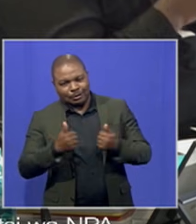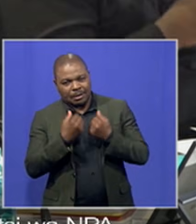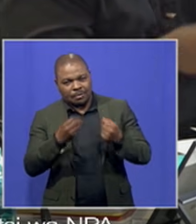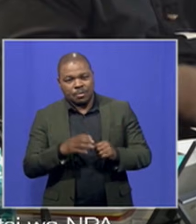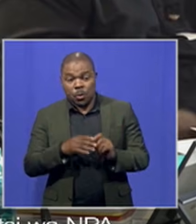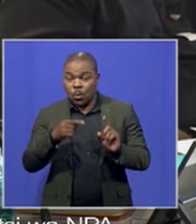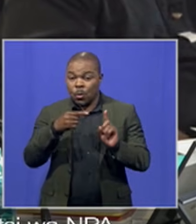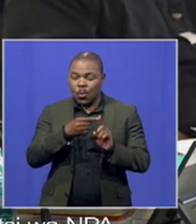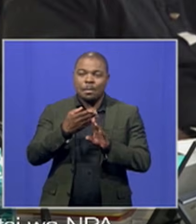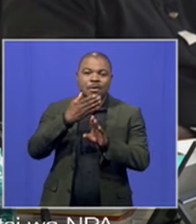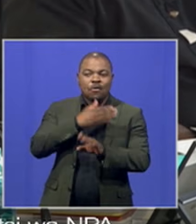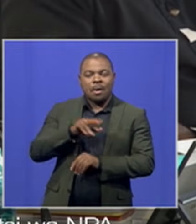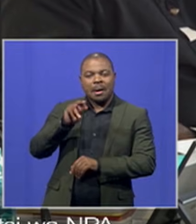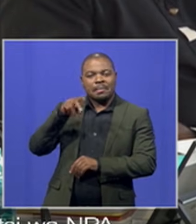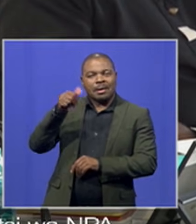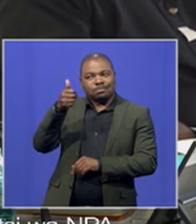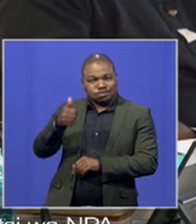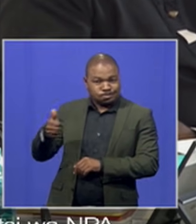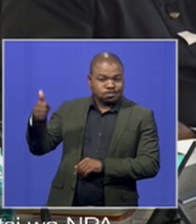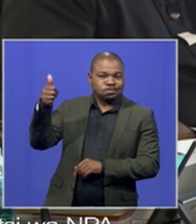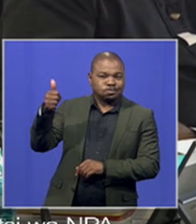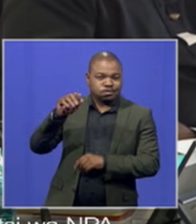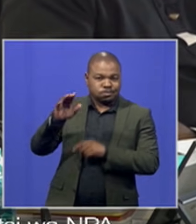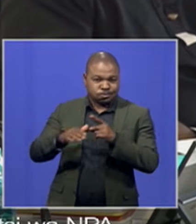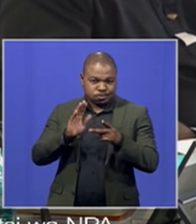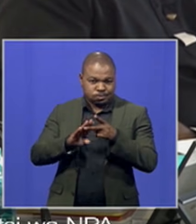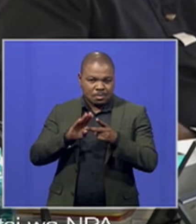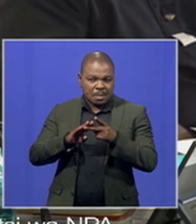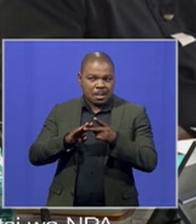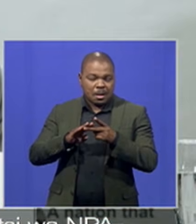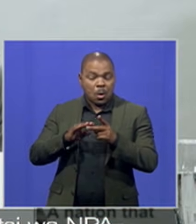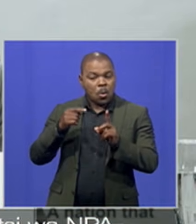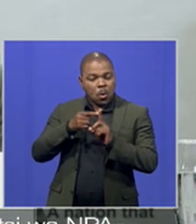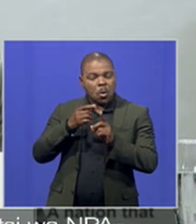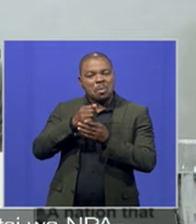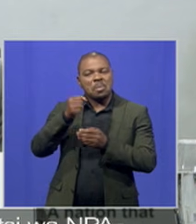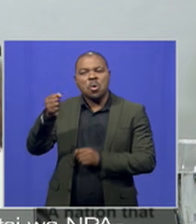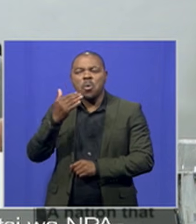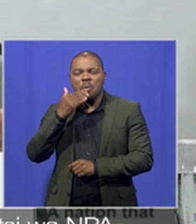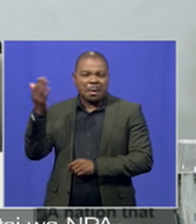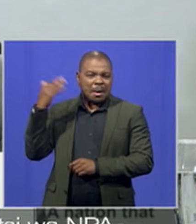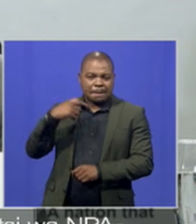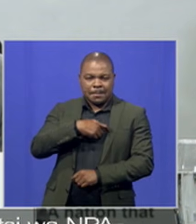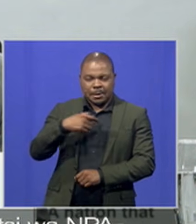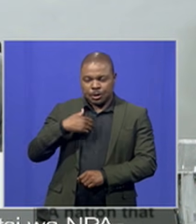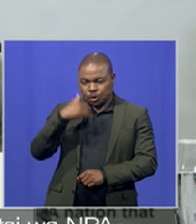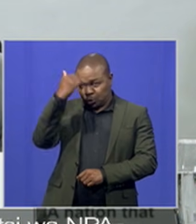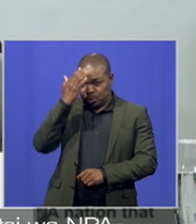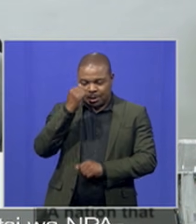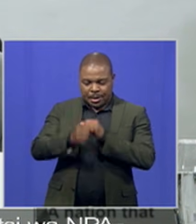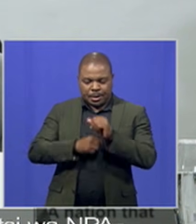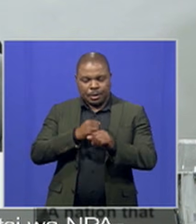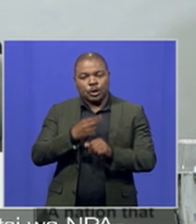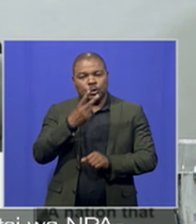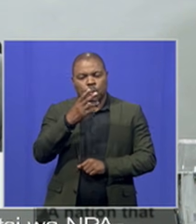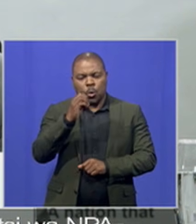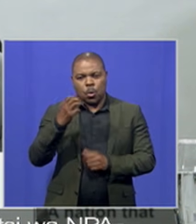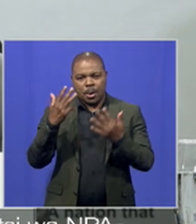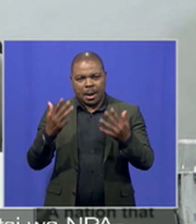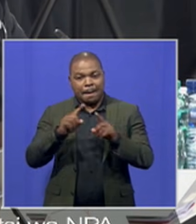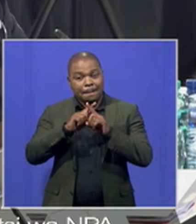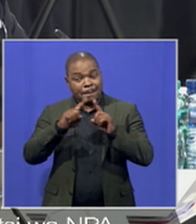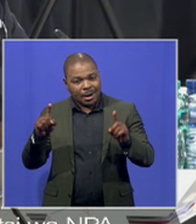Simelane e kile ya ba hloho ya NPA mo aneng a thongwe ke mo presidente wa mehleng Jacob Zuma ka 2009 empa o ile a